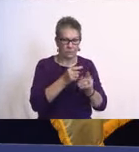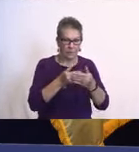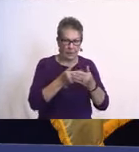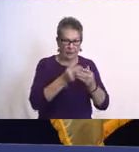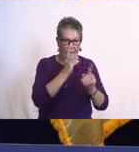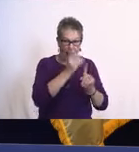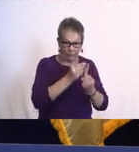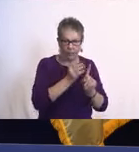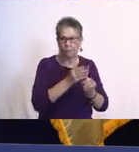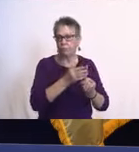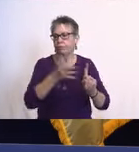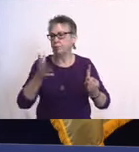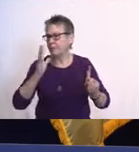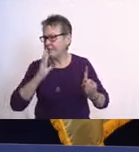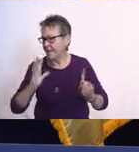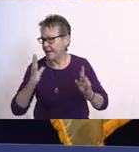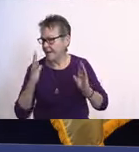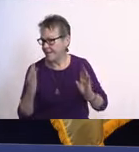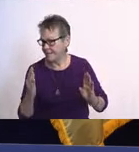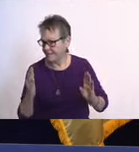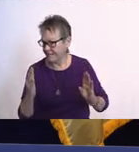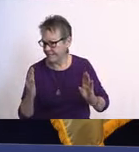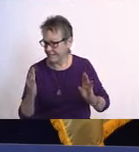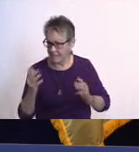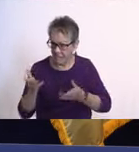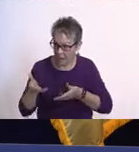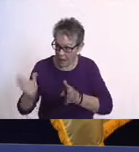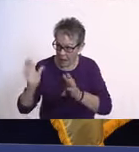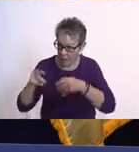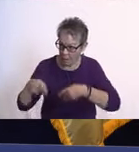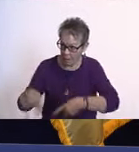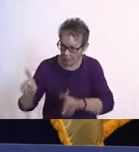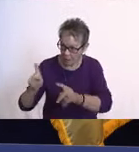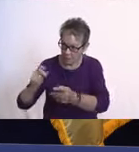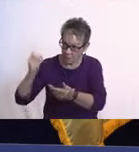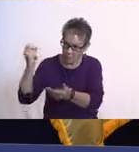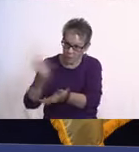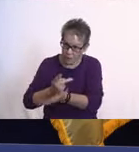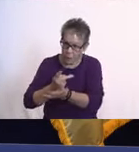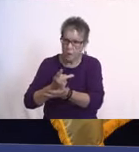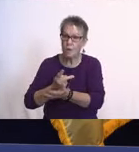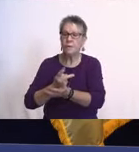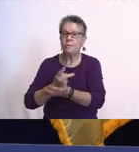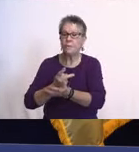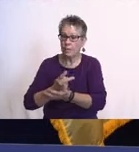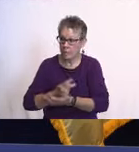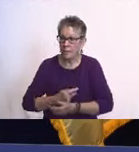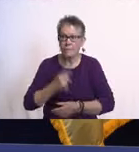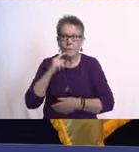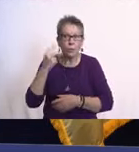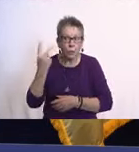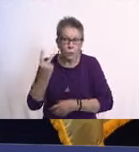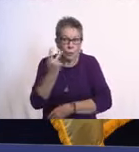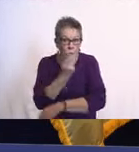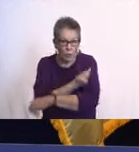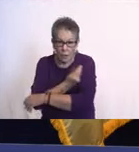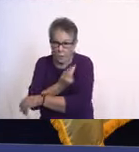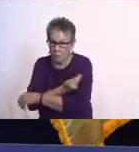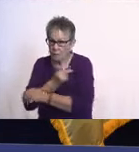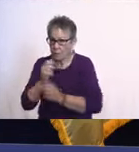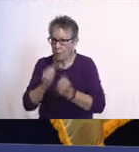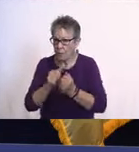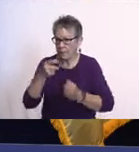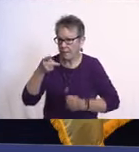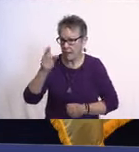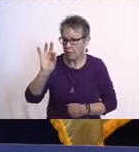protect their youngest children. An emergency meeting of the FDA's advisory group of outside experts is